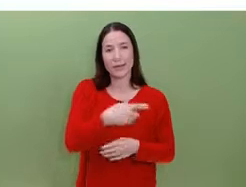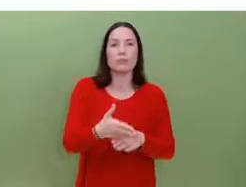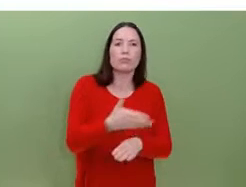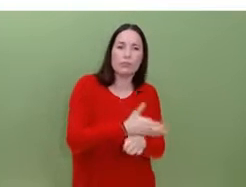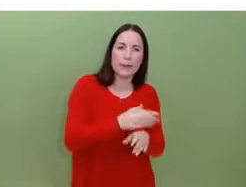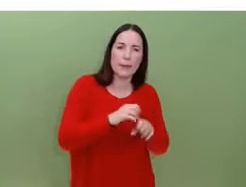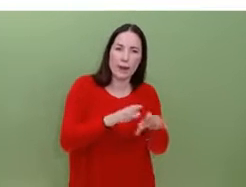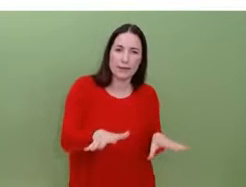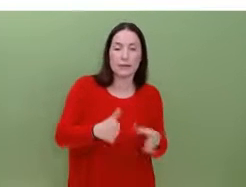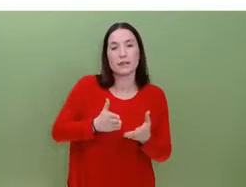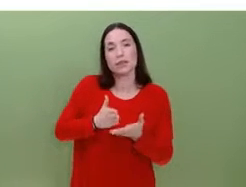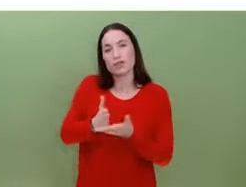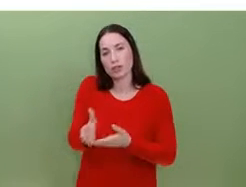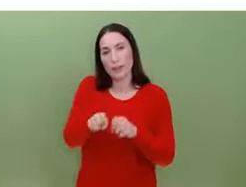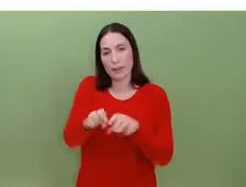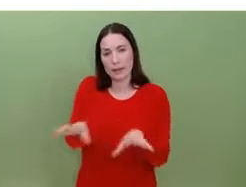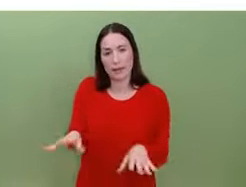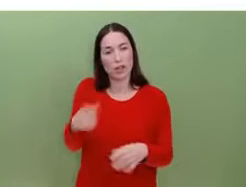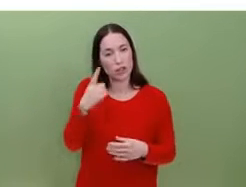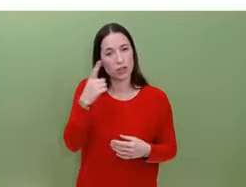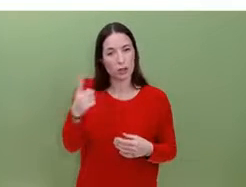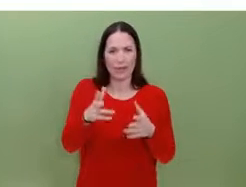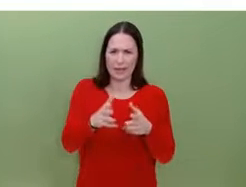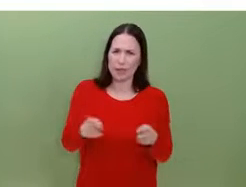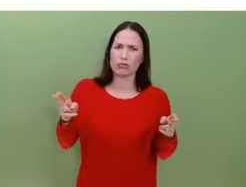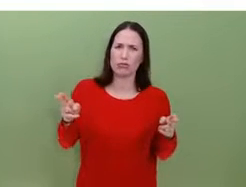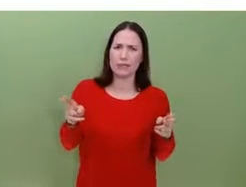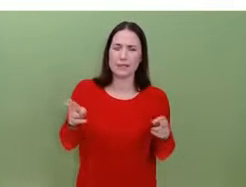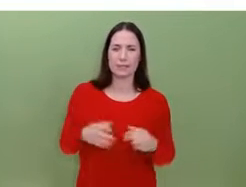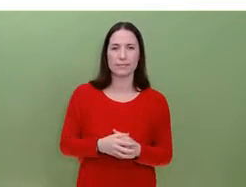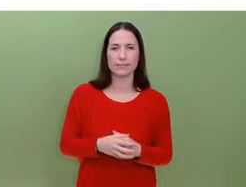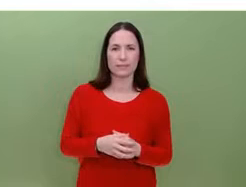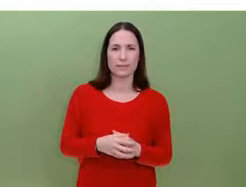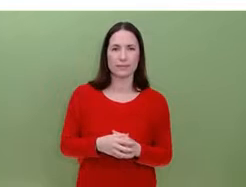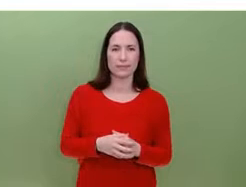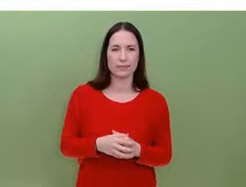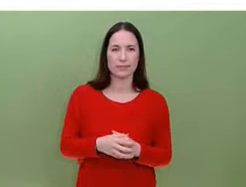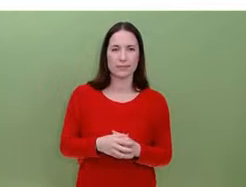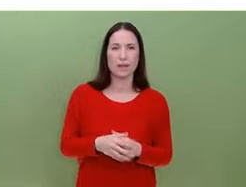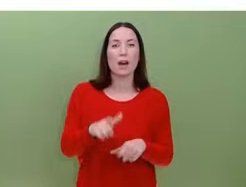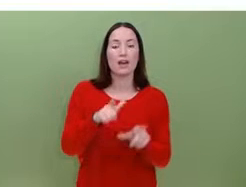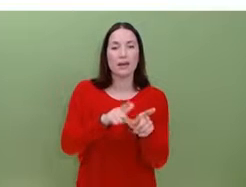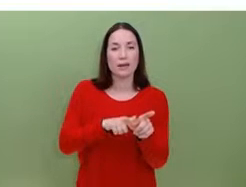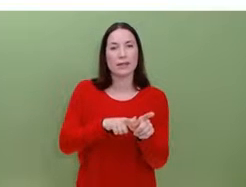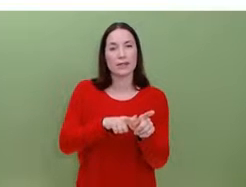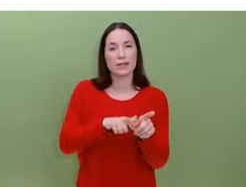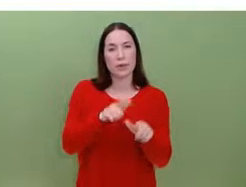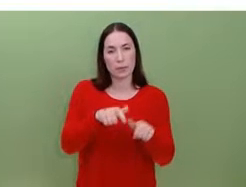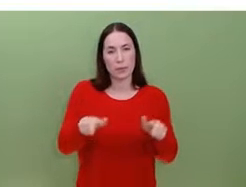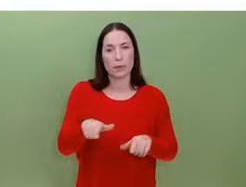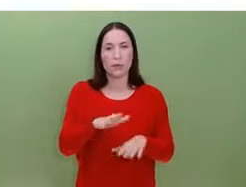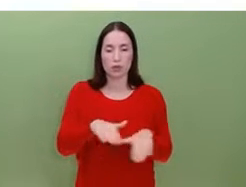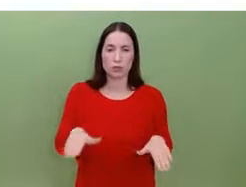pandemic revealed a significant increase. It indicates that more and more children and young people are presenting with